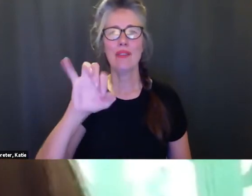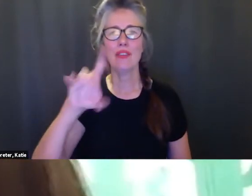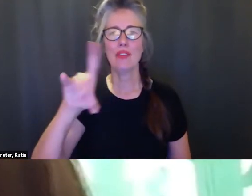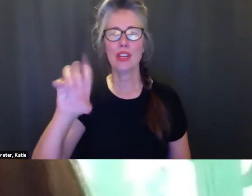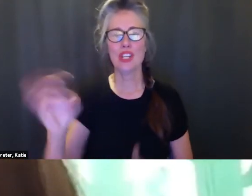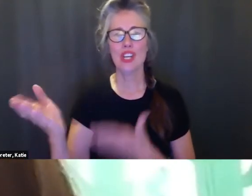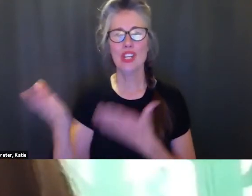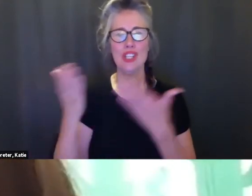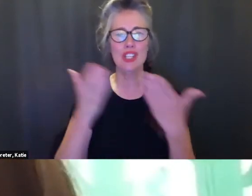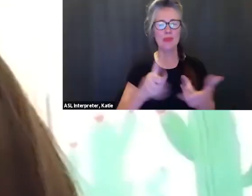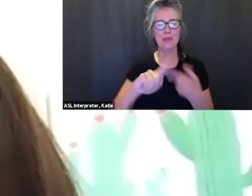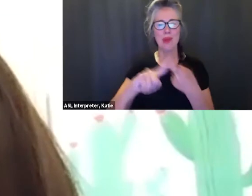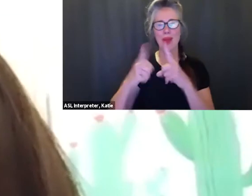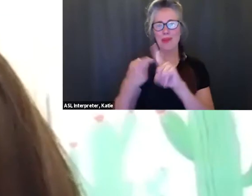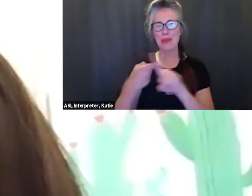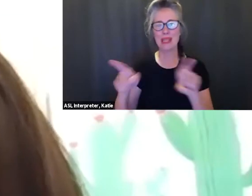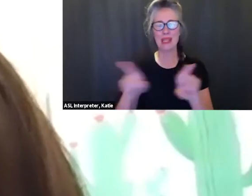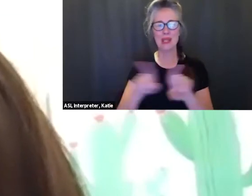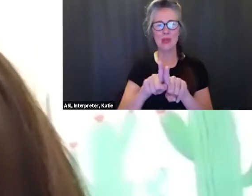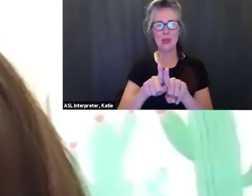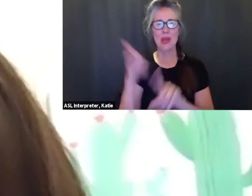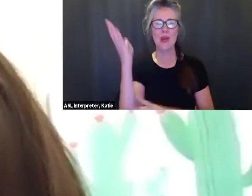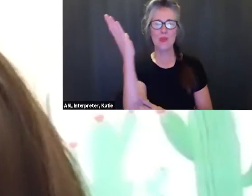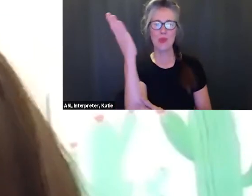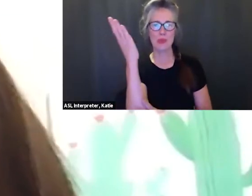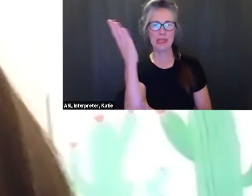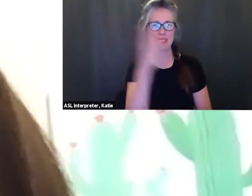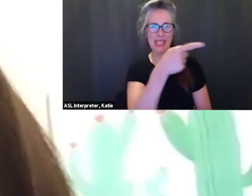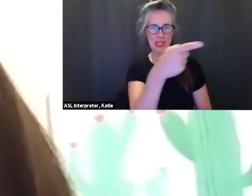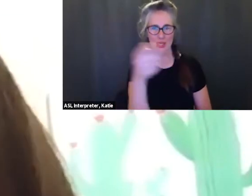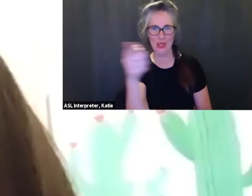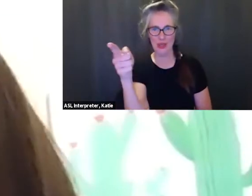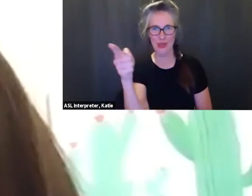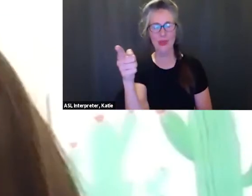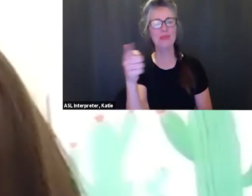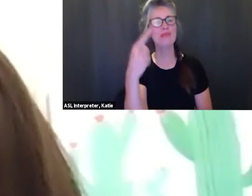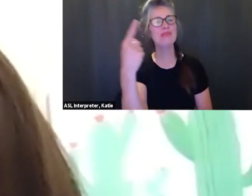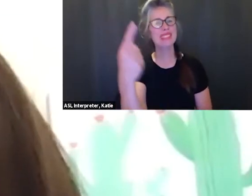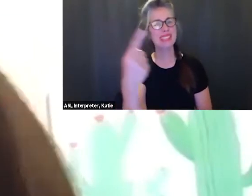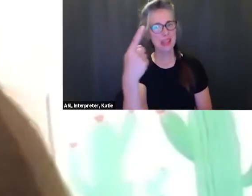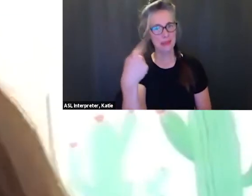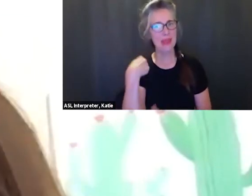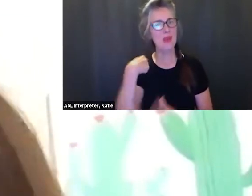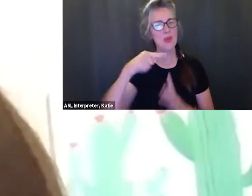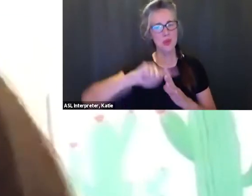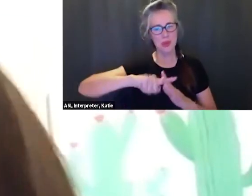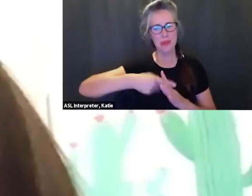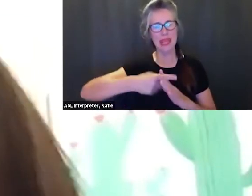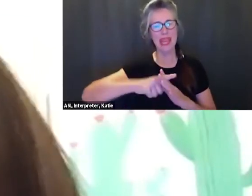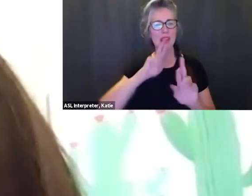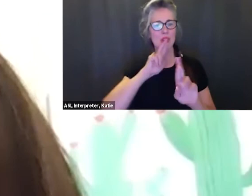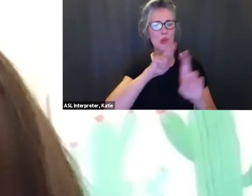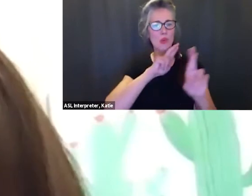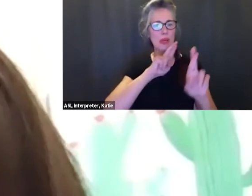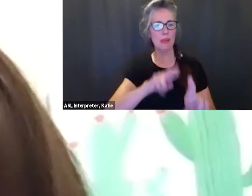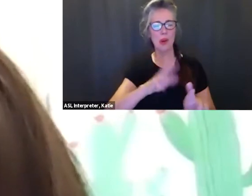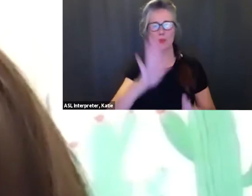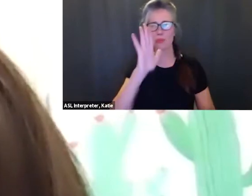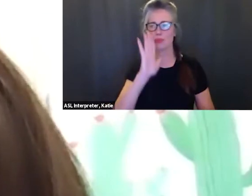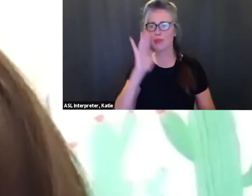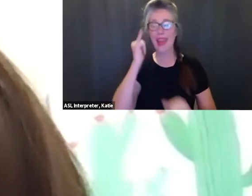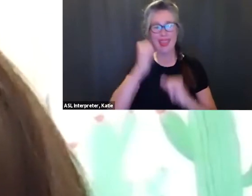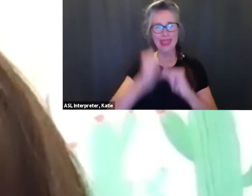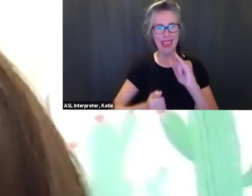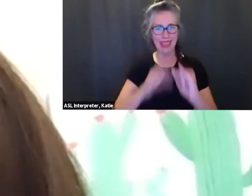brought a buddy that will be presenting to you something that we began reporting to you on at that last